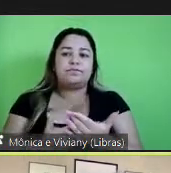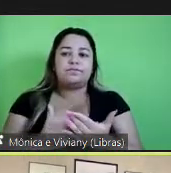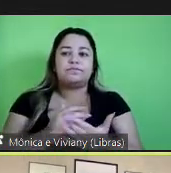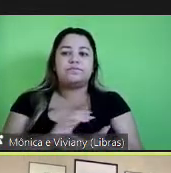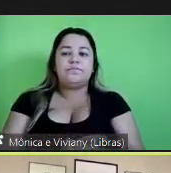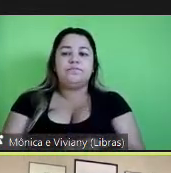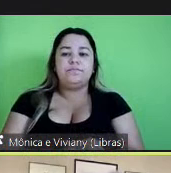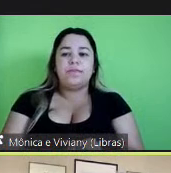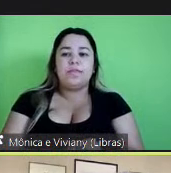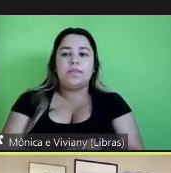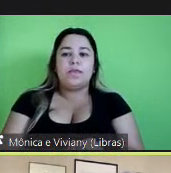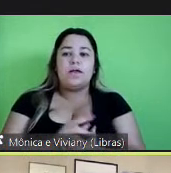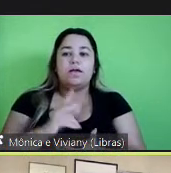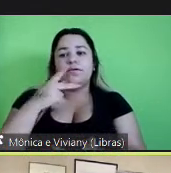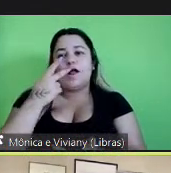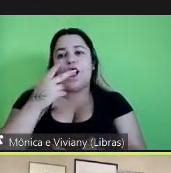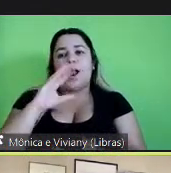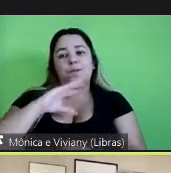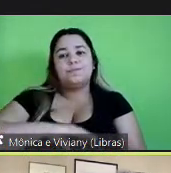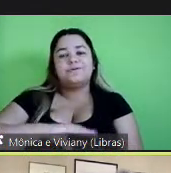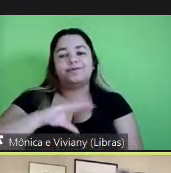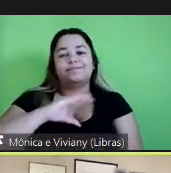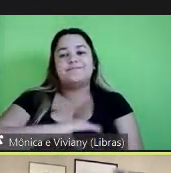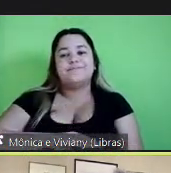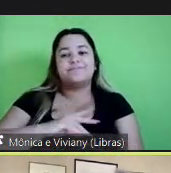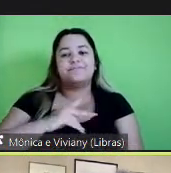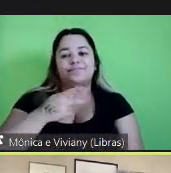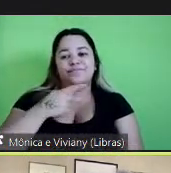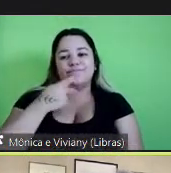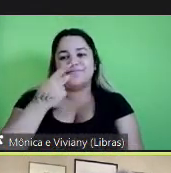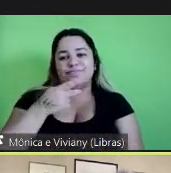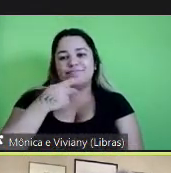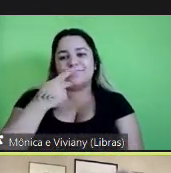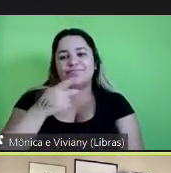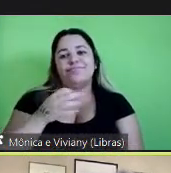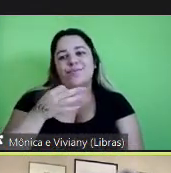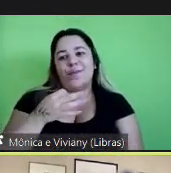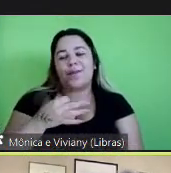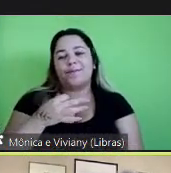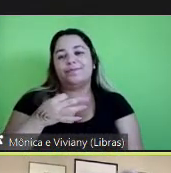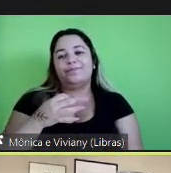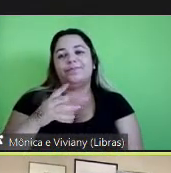português. So I'm sorry. Anyway, maybe next time.